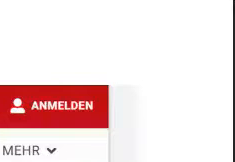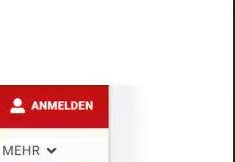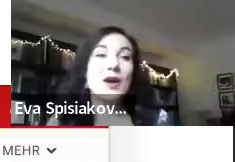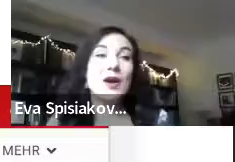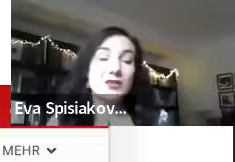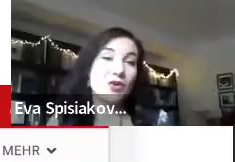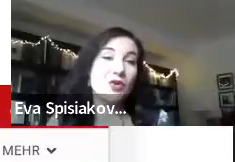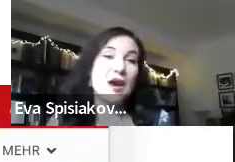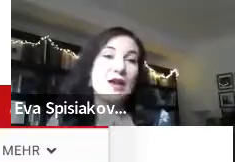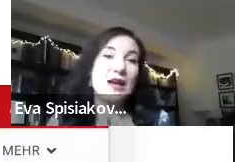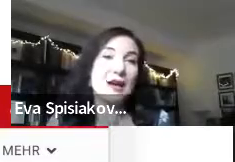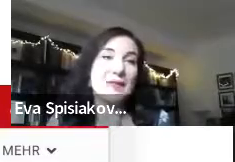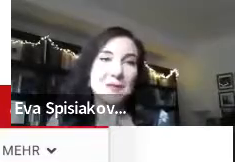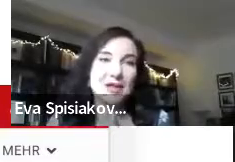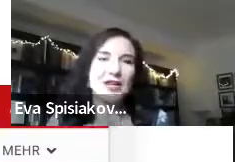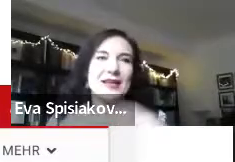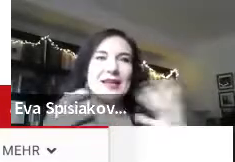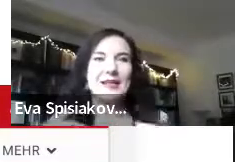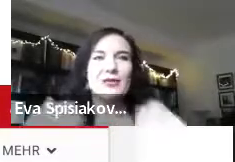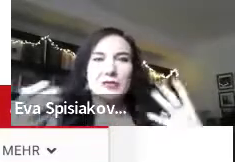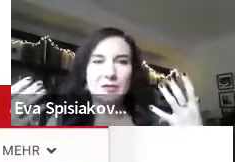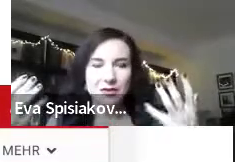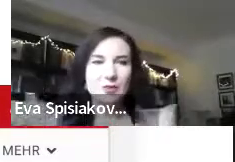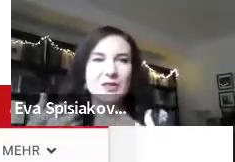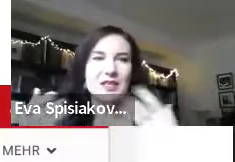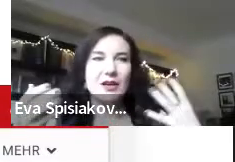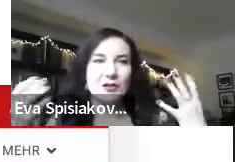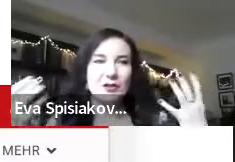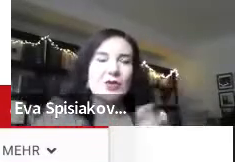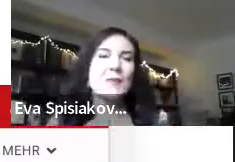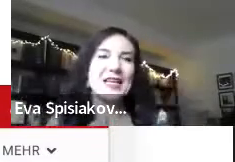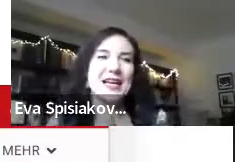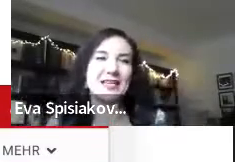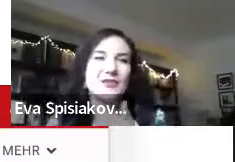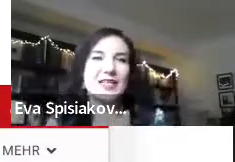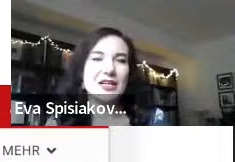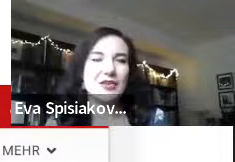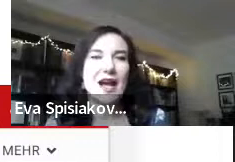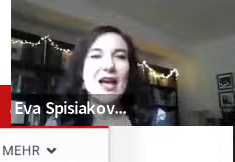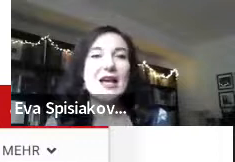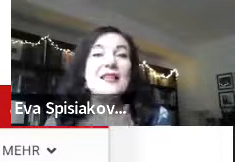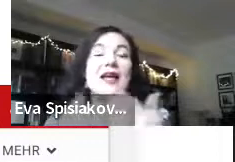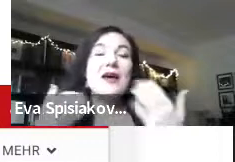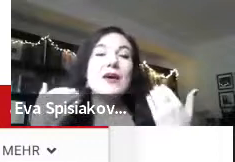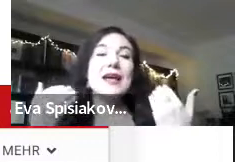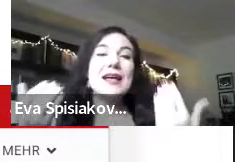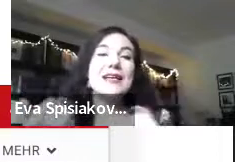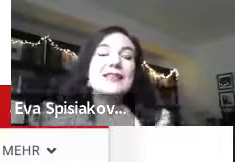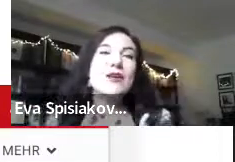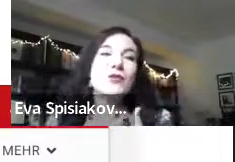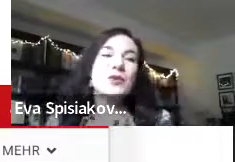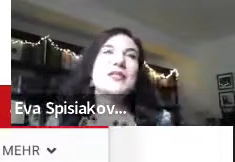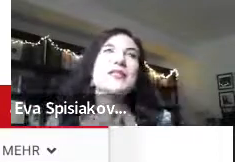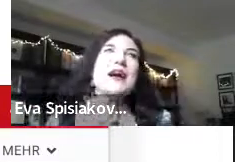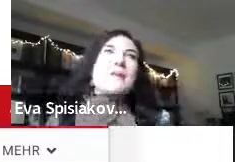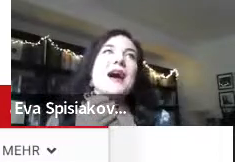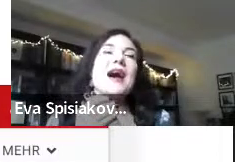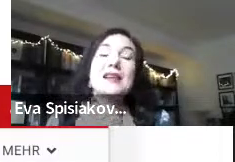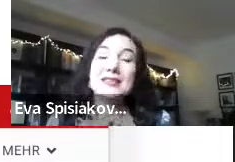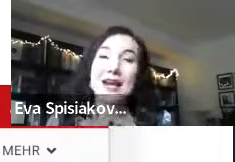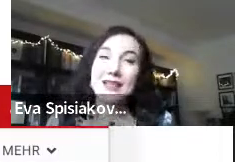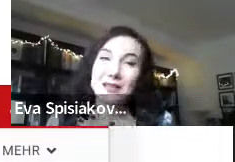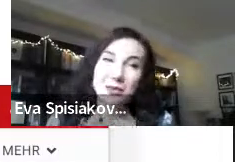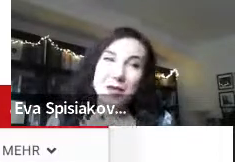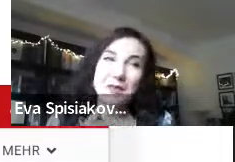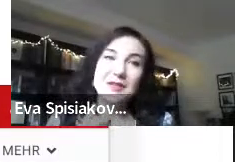these, because there was quite a strong one, especially again on Twitter, on social media, etc., etc. Now, as I said, of course,